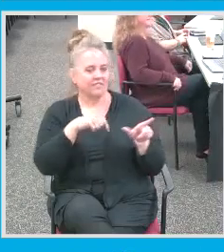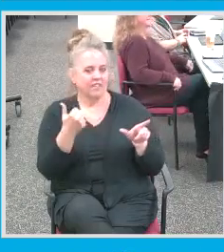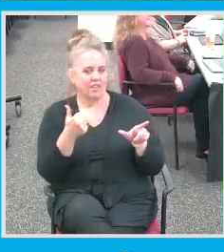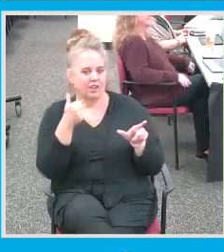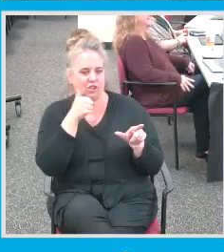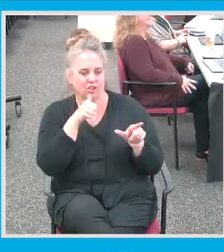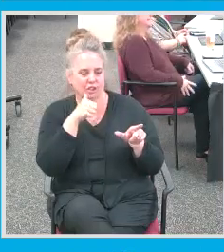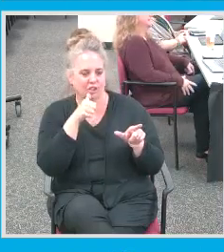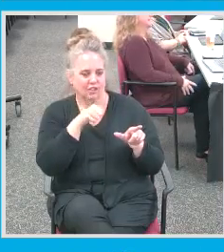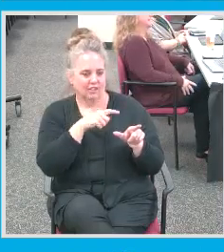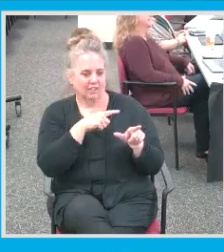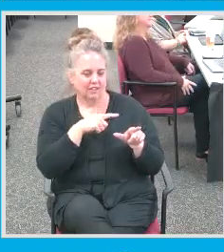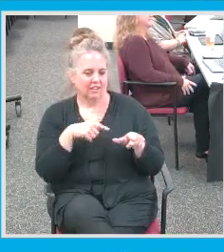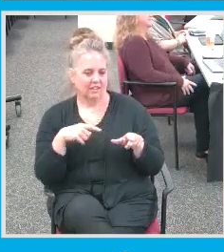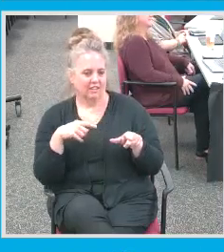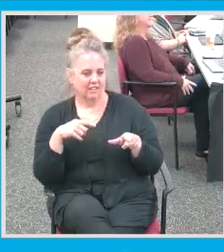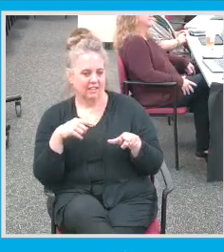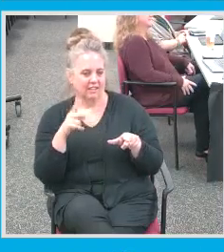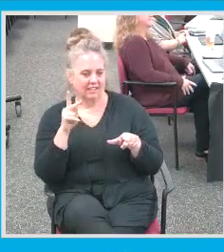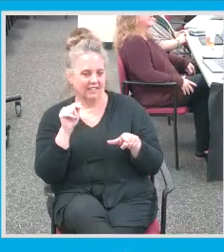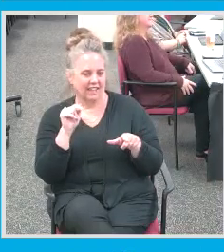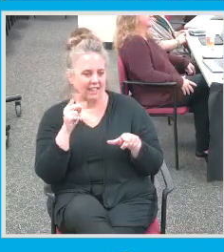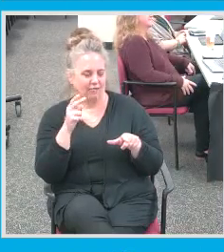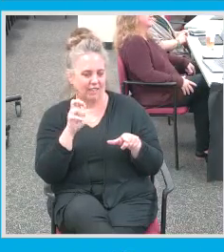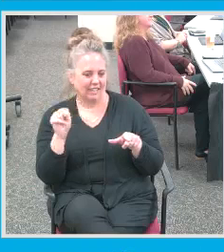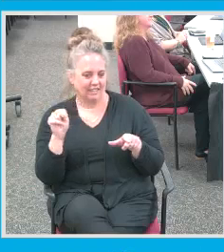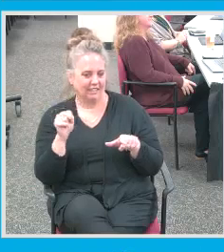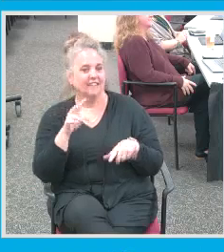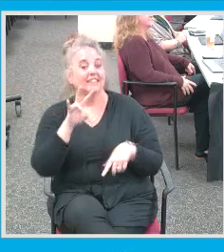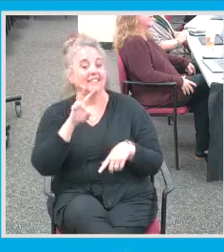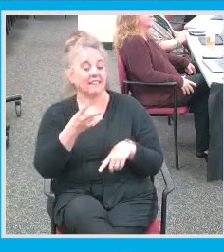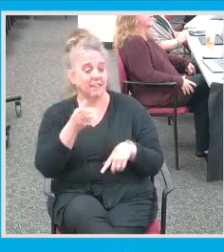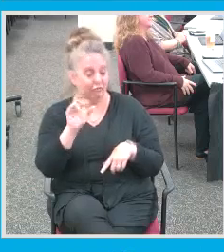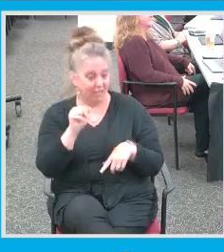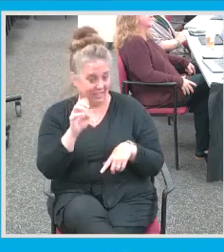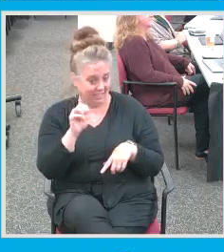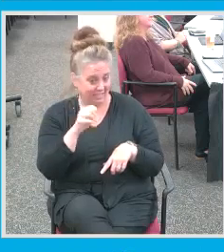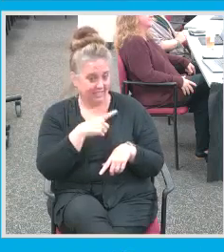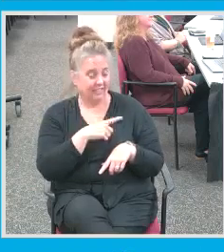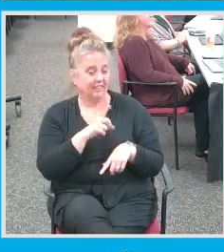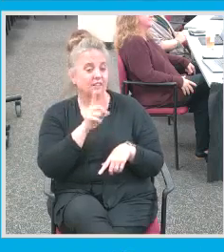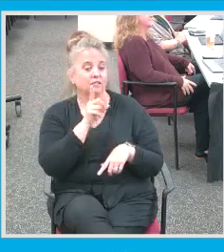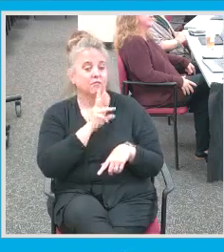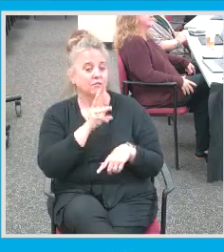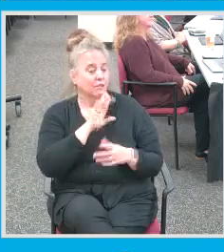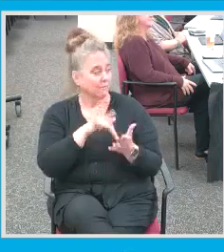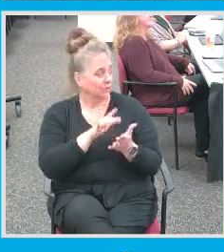My name's Catherine Hanchey, and I'm also in the 7th grade for the Manitou Springs SWAT team.